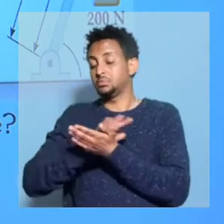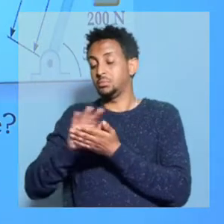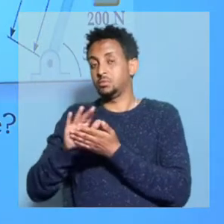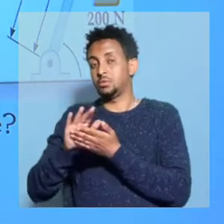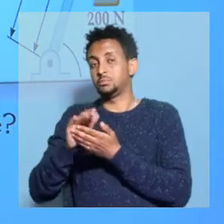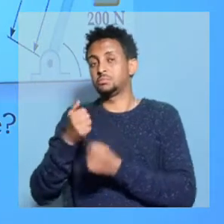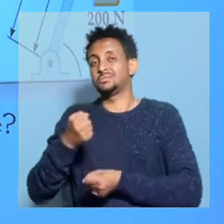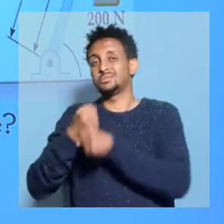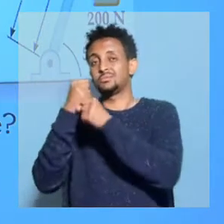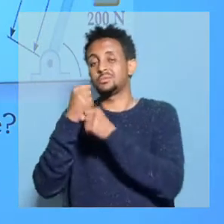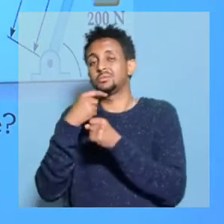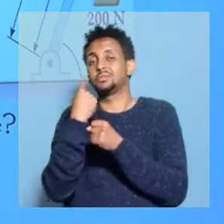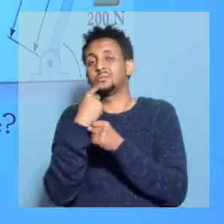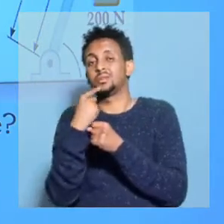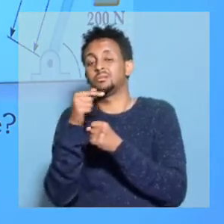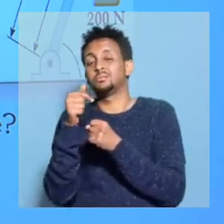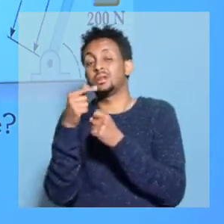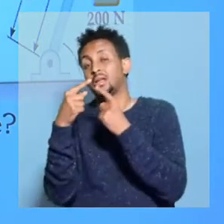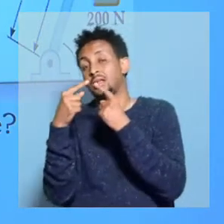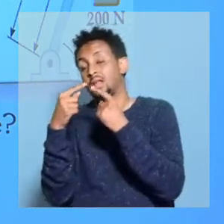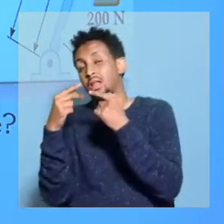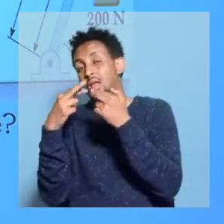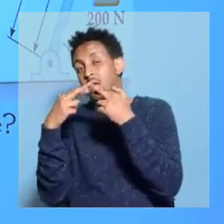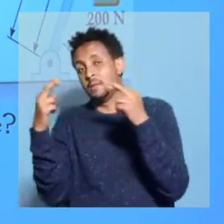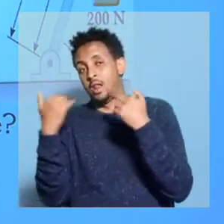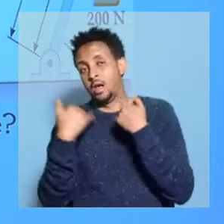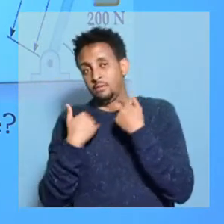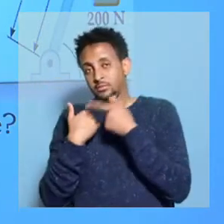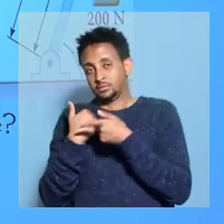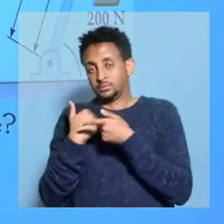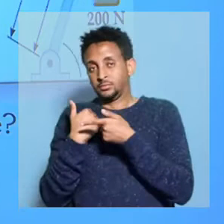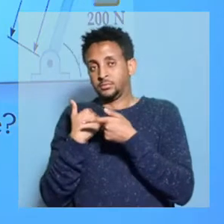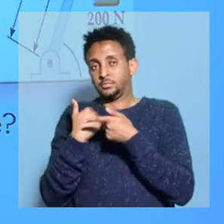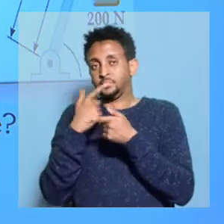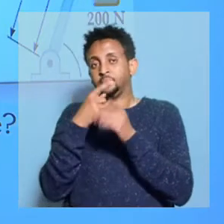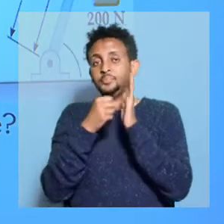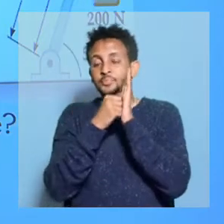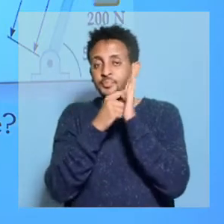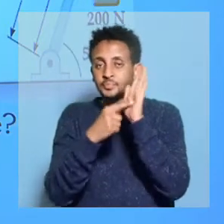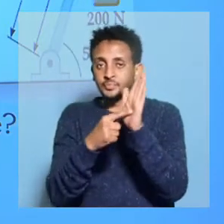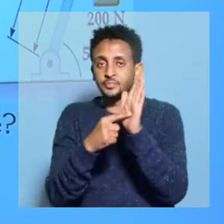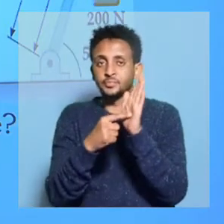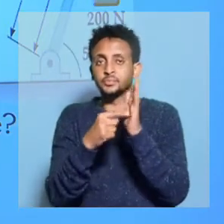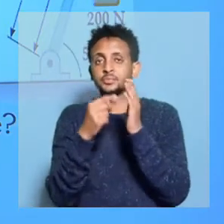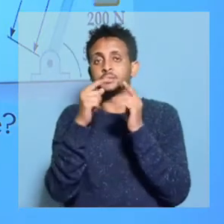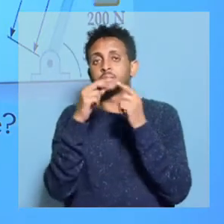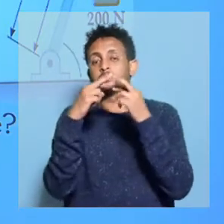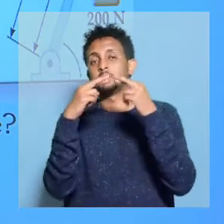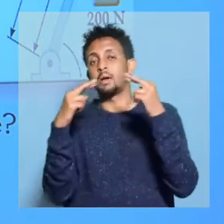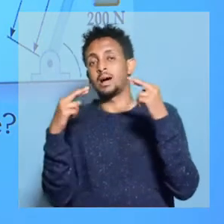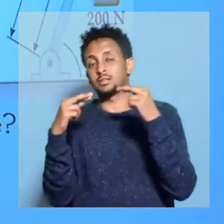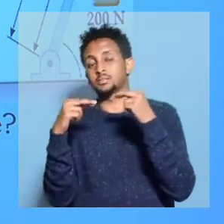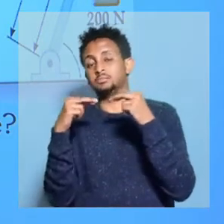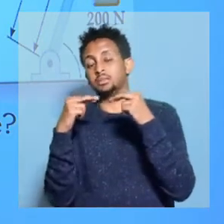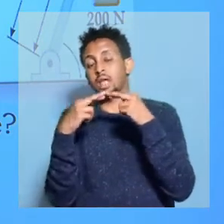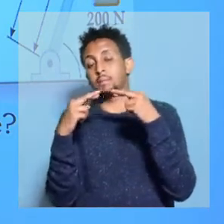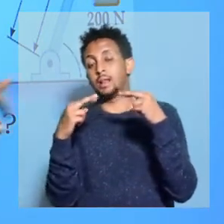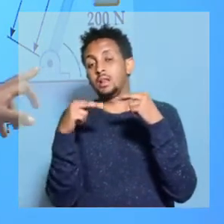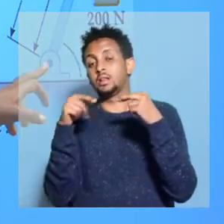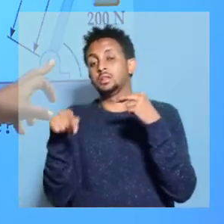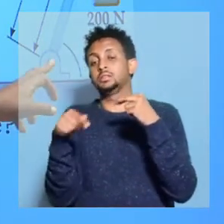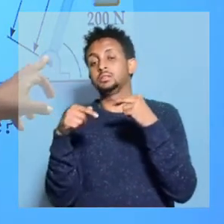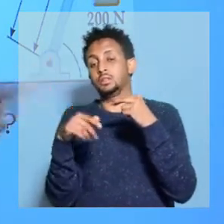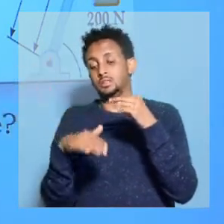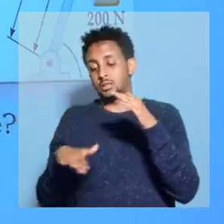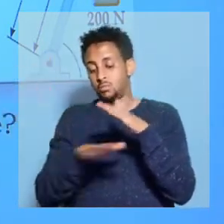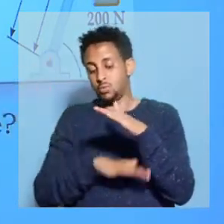is supported by a cable. Here you have a cable as shown in the figure. The bar is pivoted at one end at